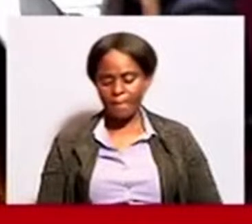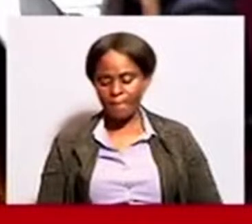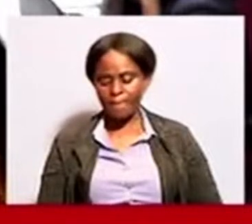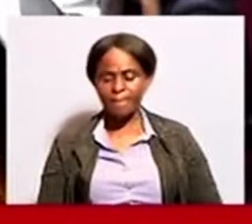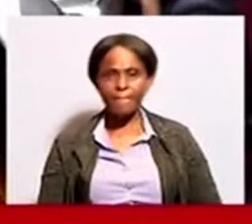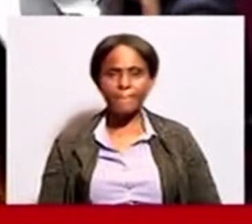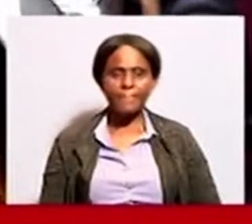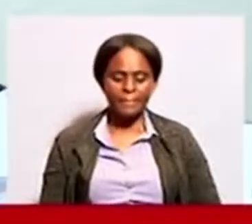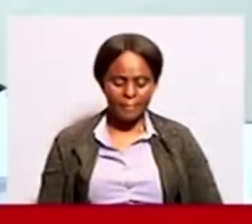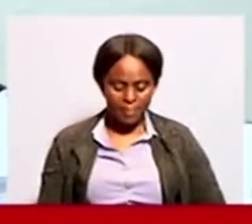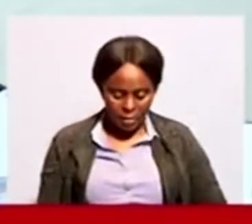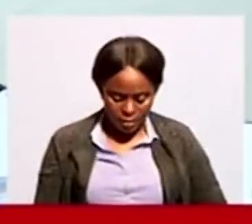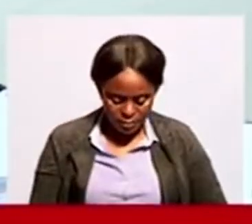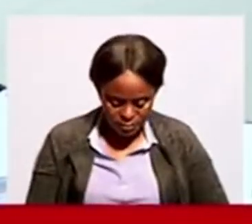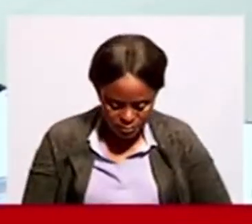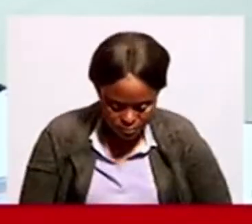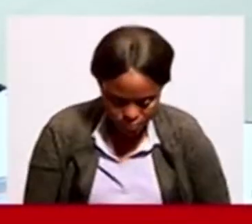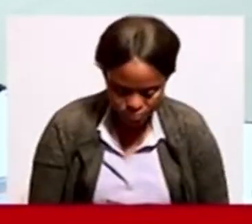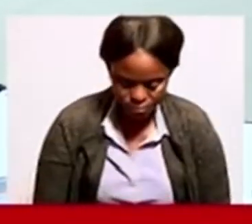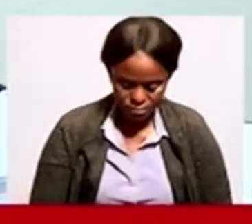Town Clerk.